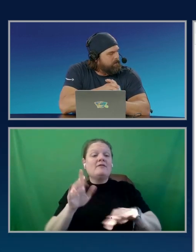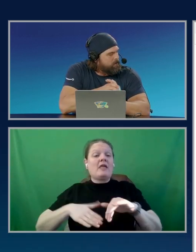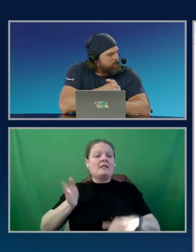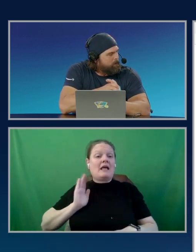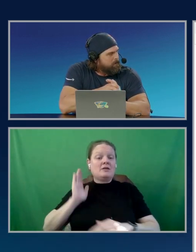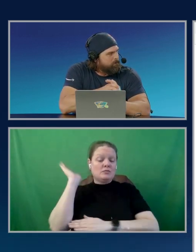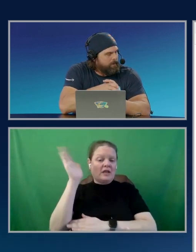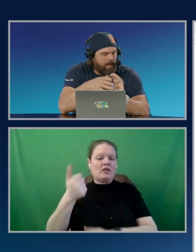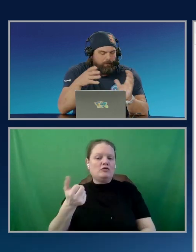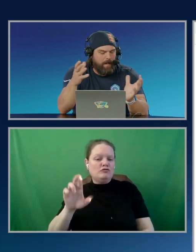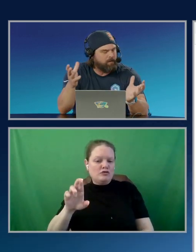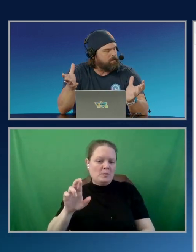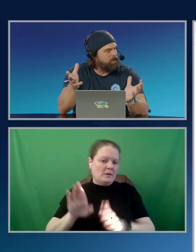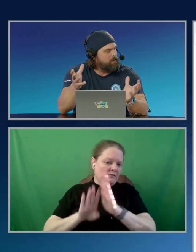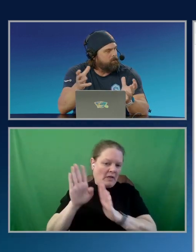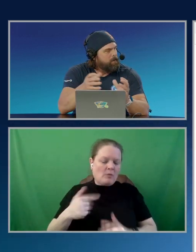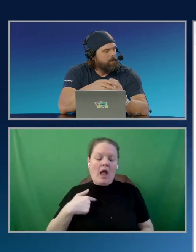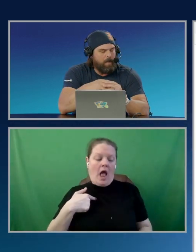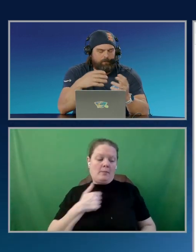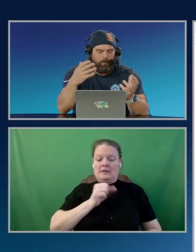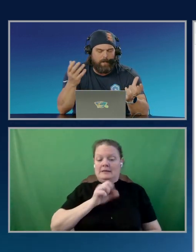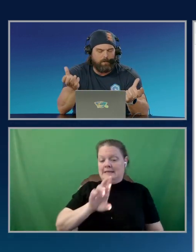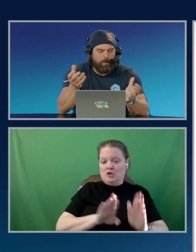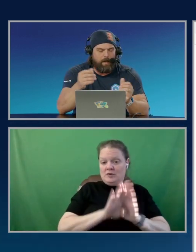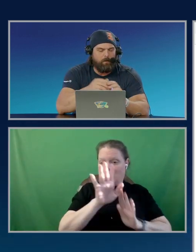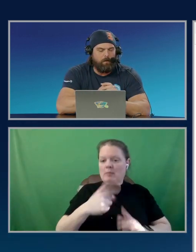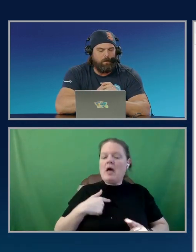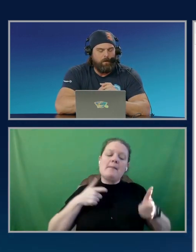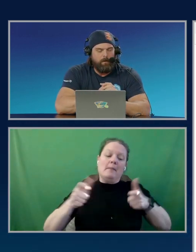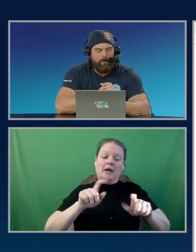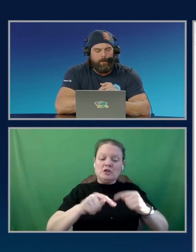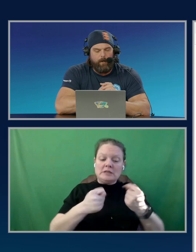going to be a senior developer, right? I manage a team. I have to manage a